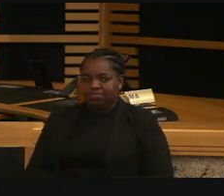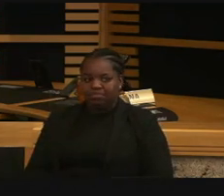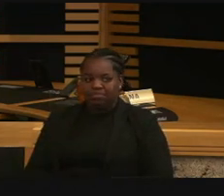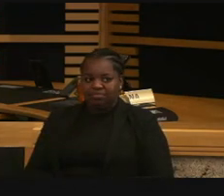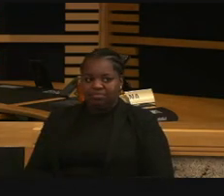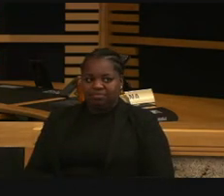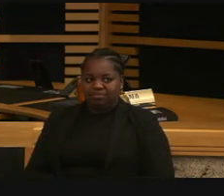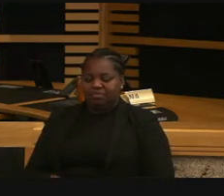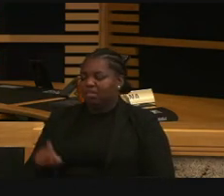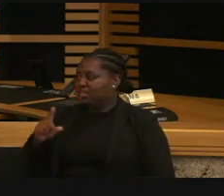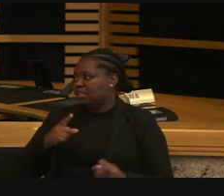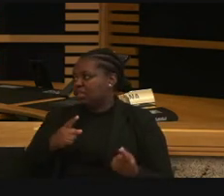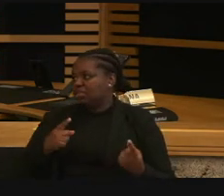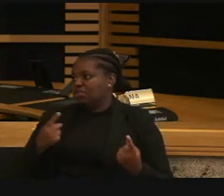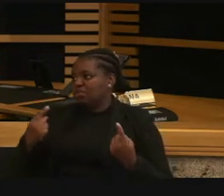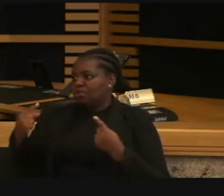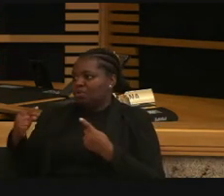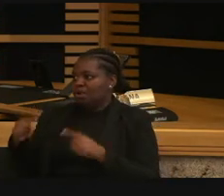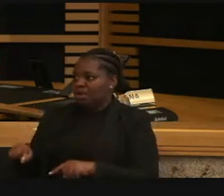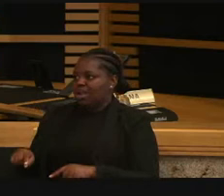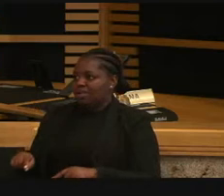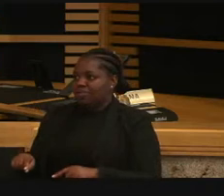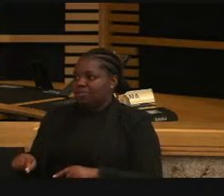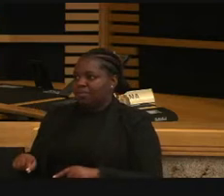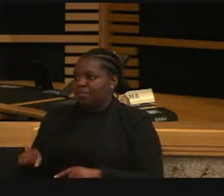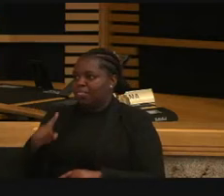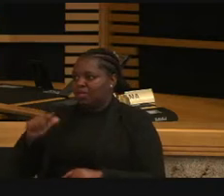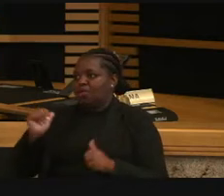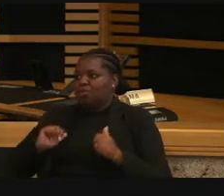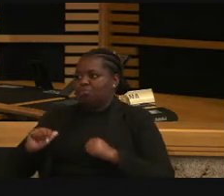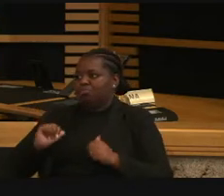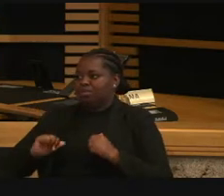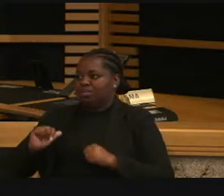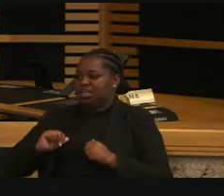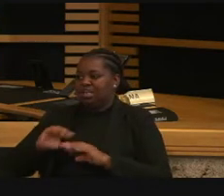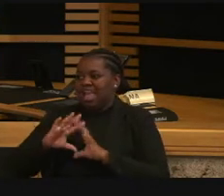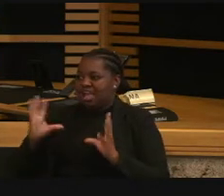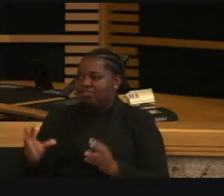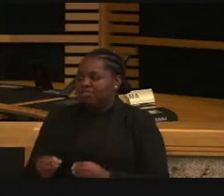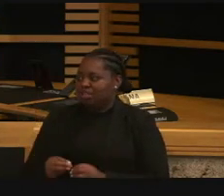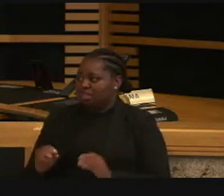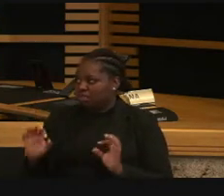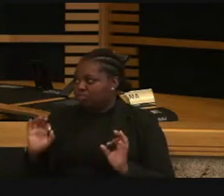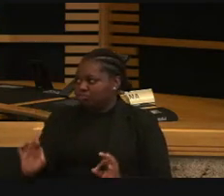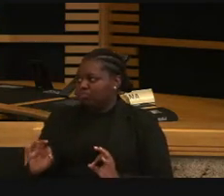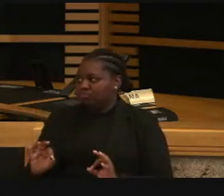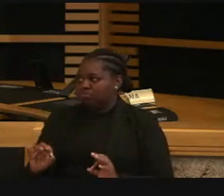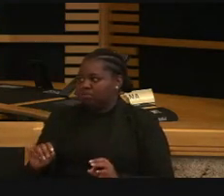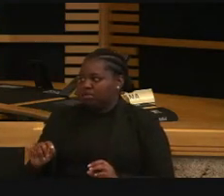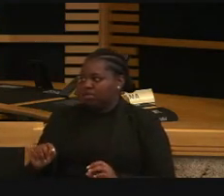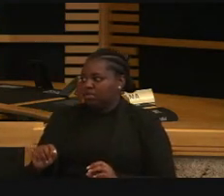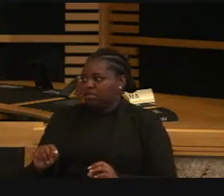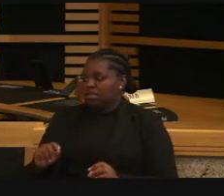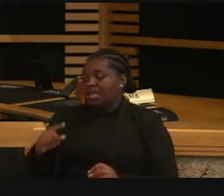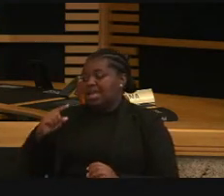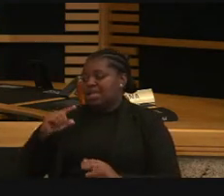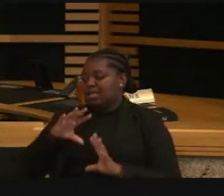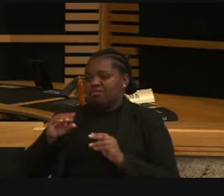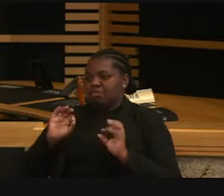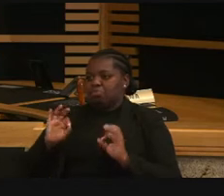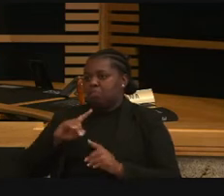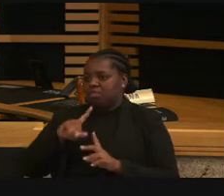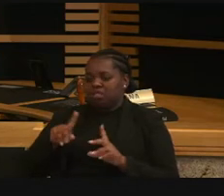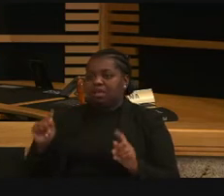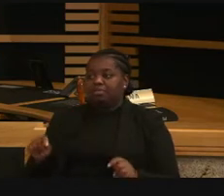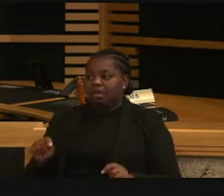Now you come here and pretend as if everything is clear in the Western Cape, which is not the case. So